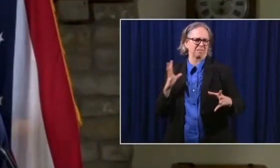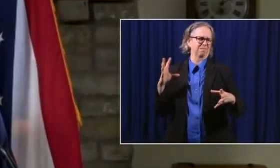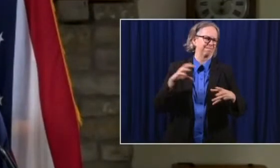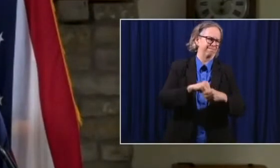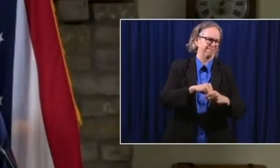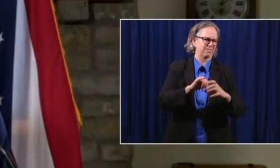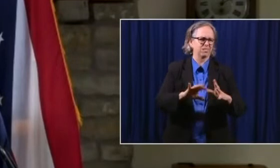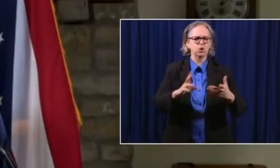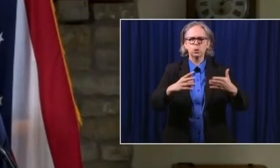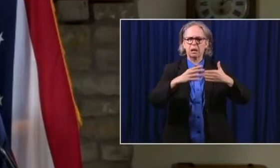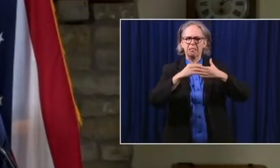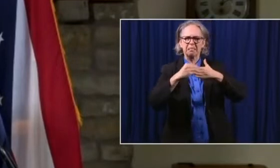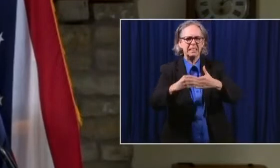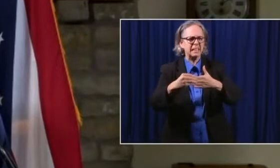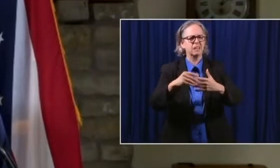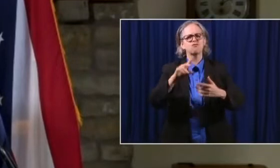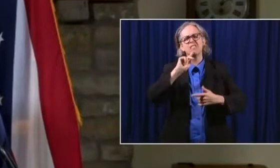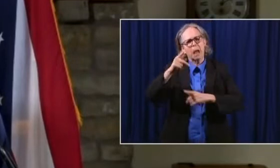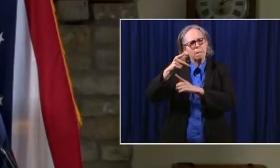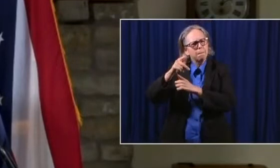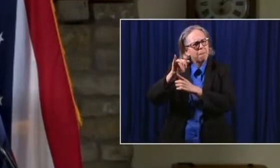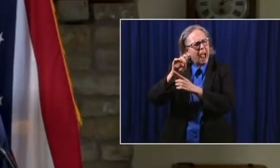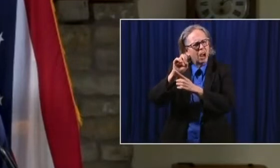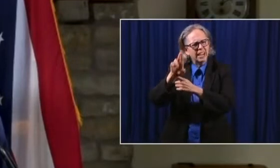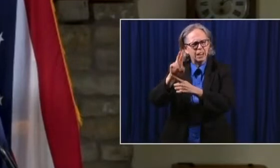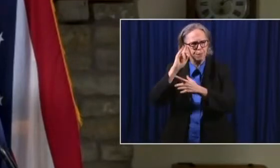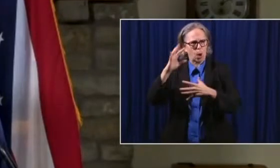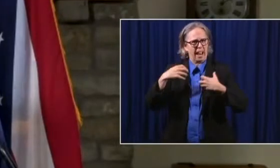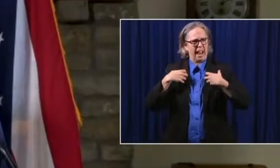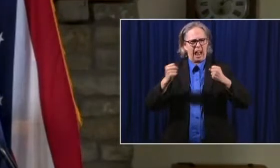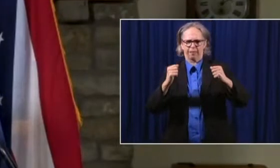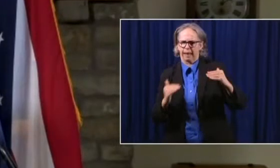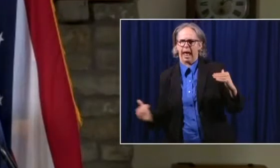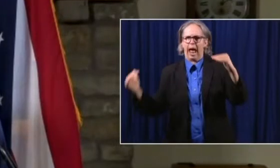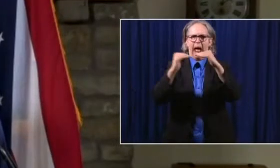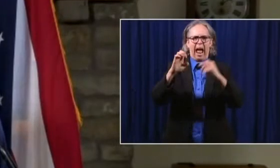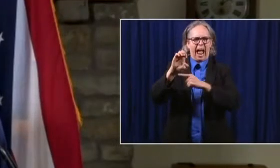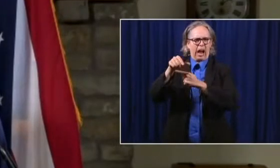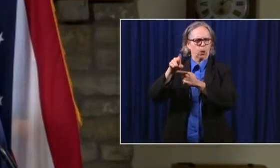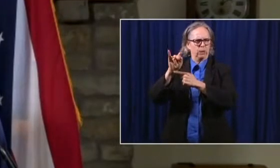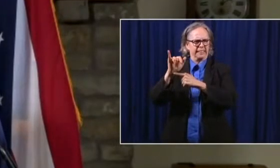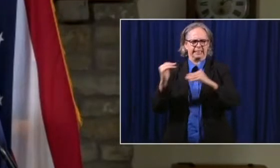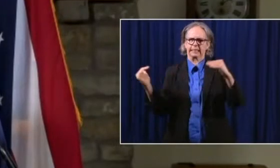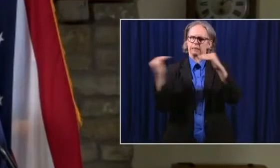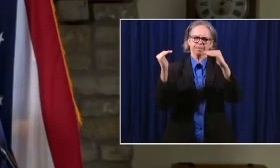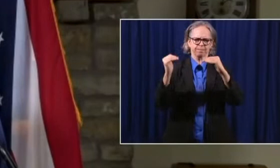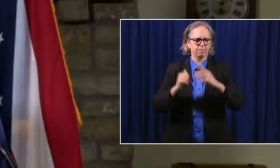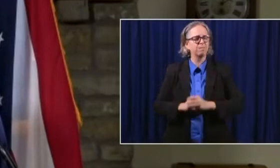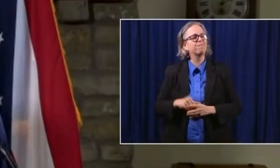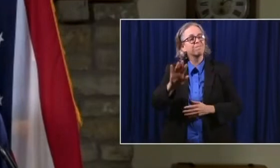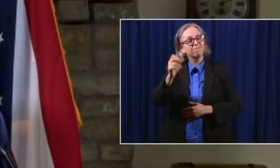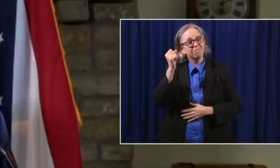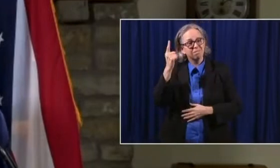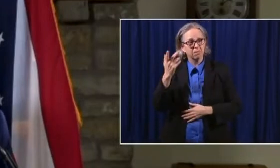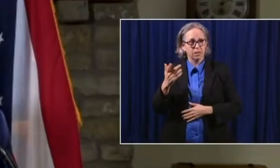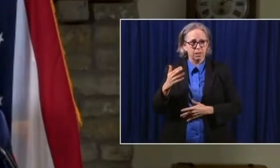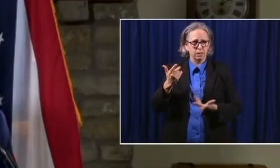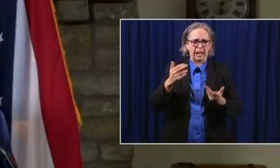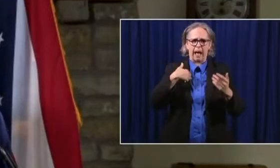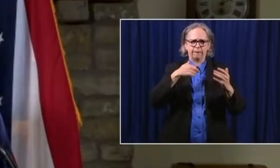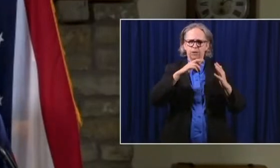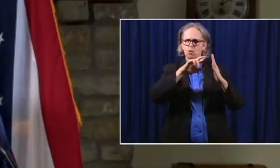nation. She also served as a role model and mentor to countless other professionals pursuing the important work